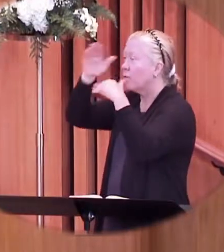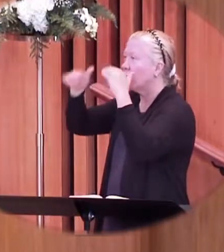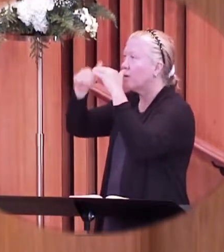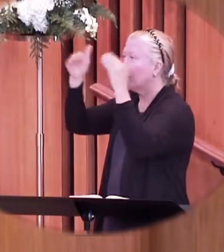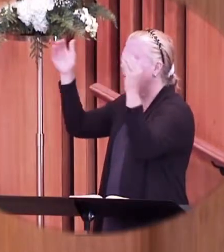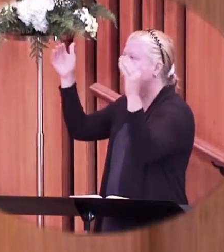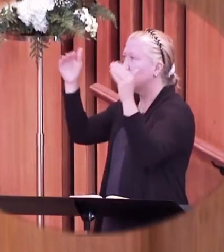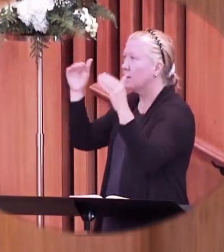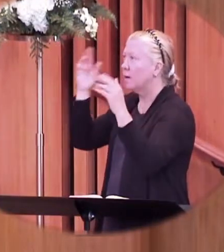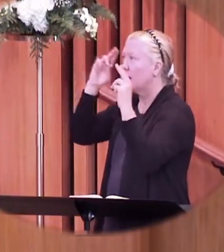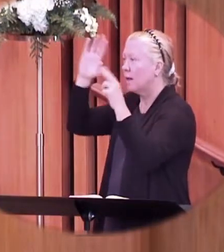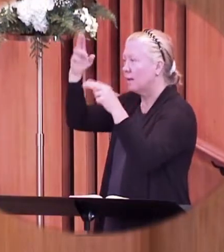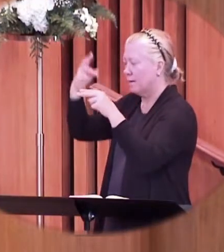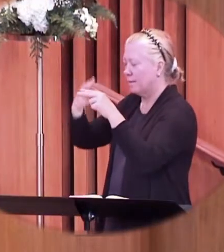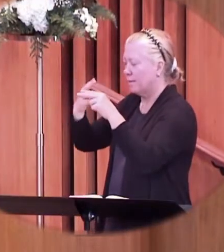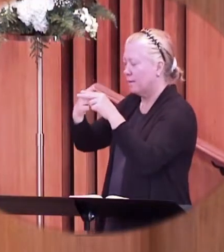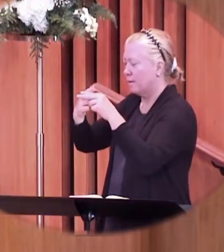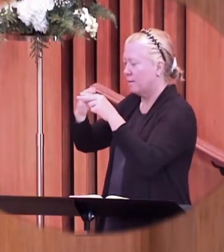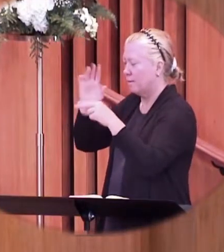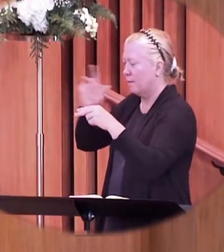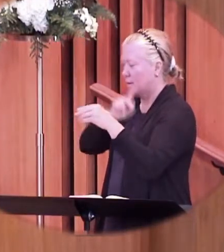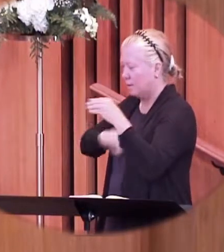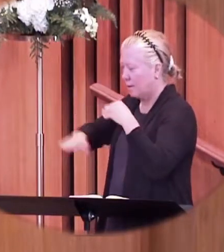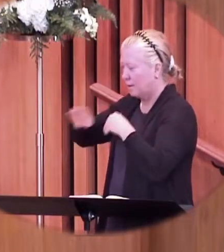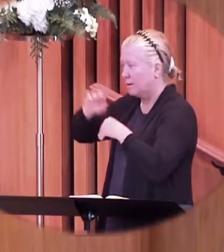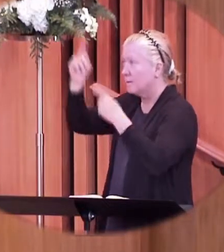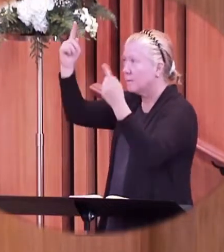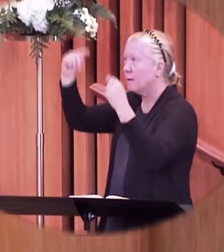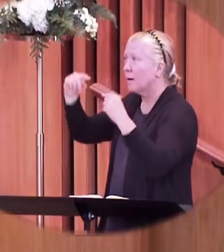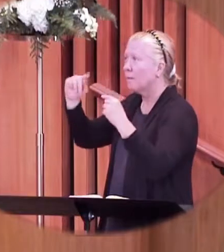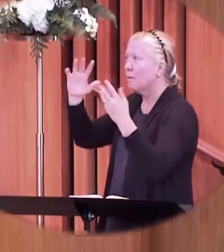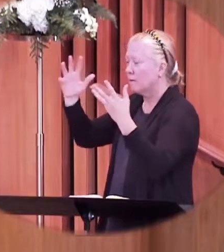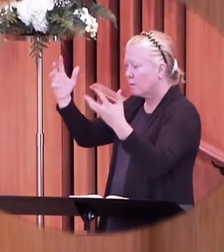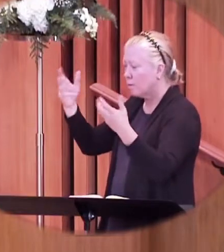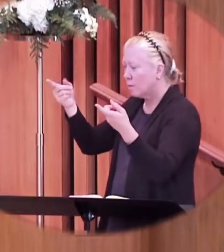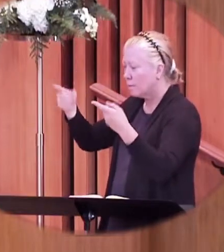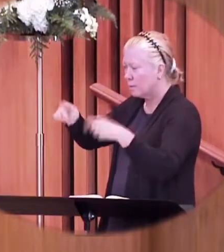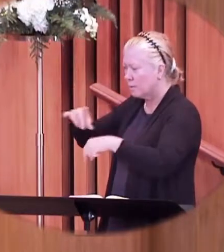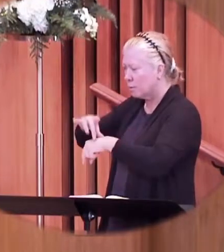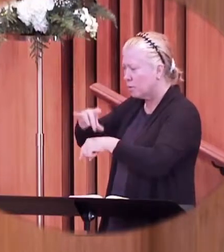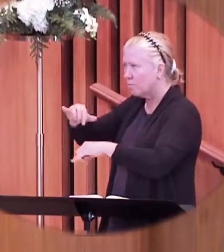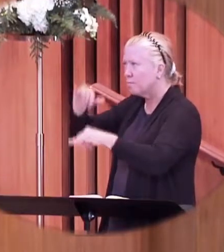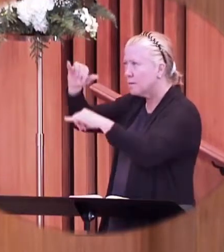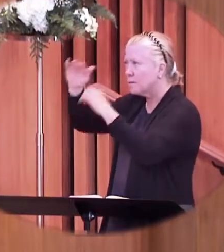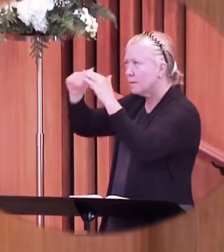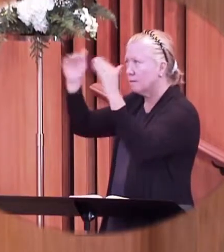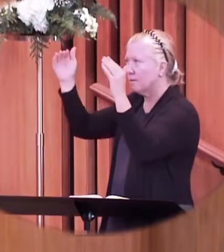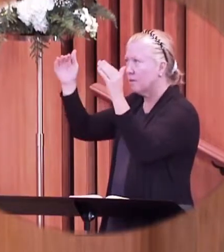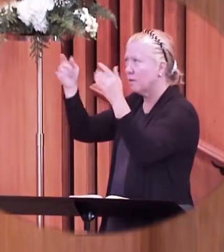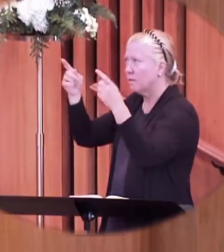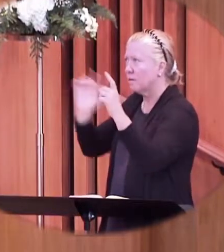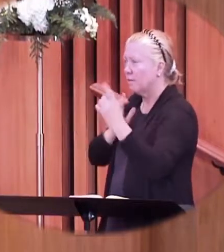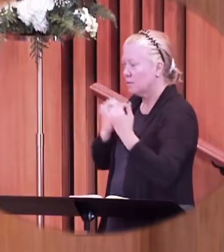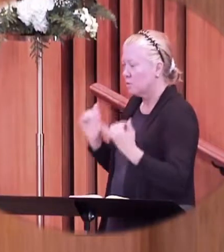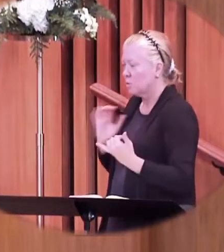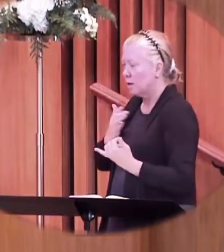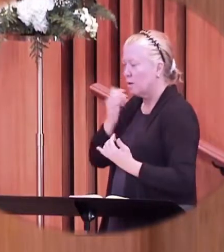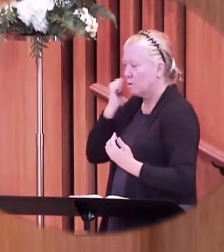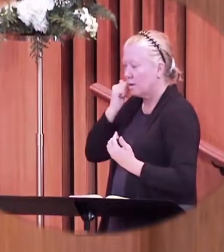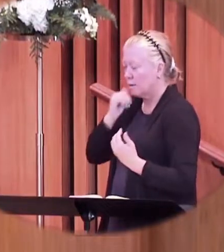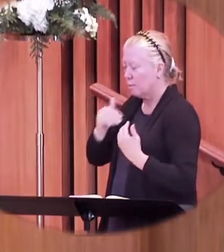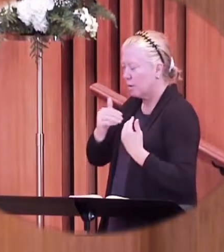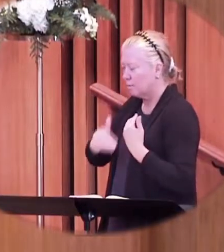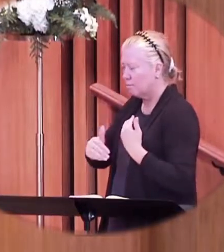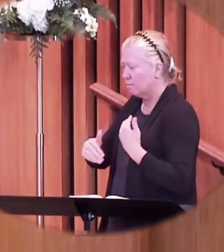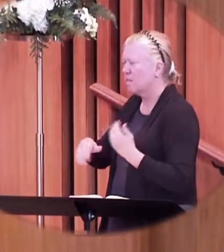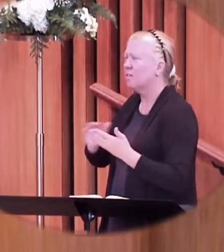who art in heaven, hallowed be thy name. Thy kingdom come, thy will be done, on earth as